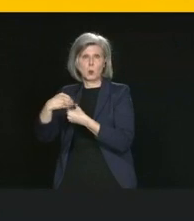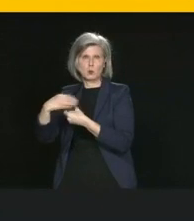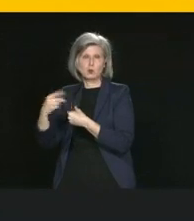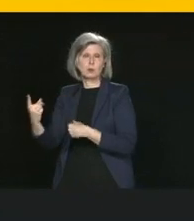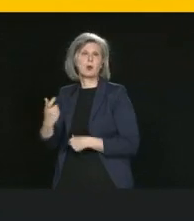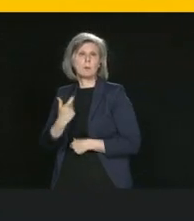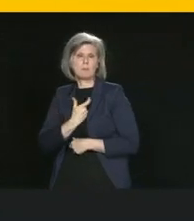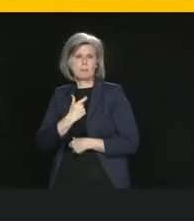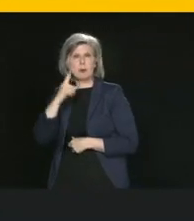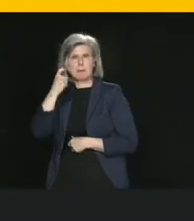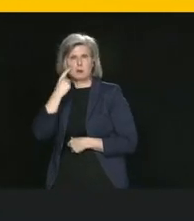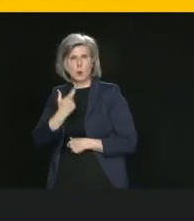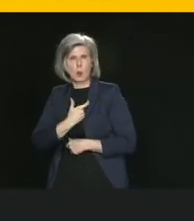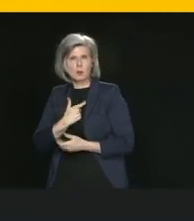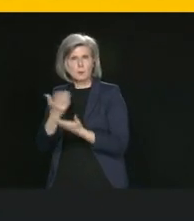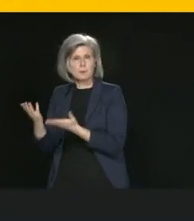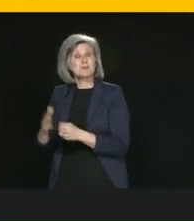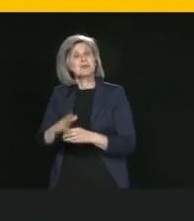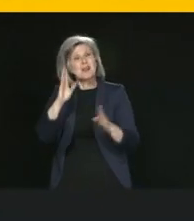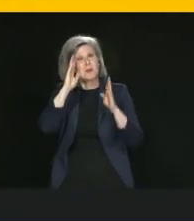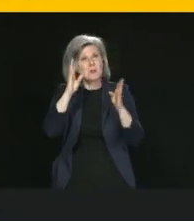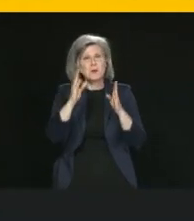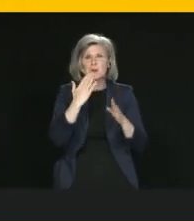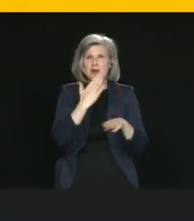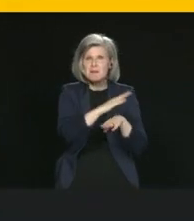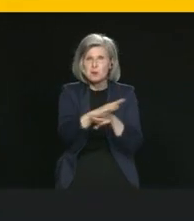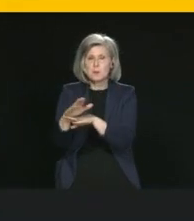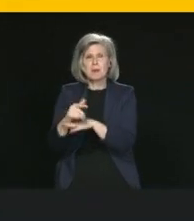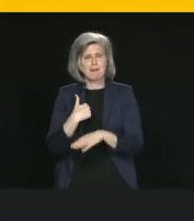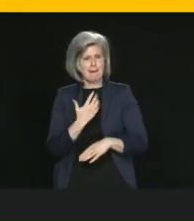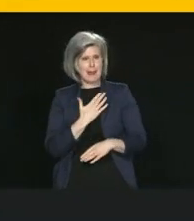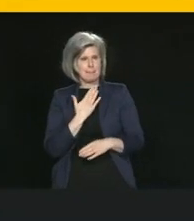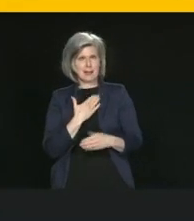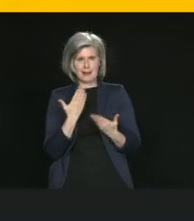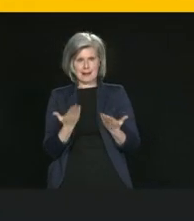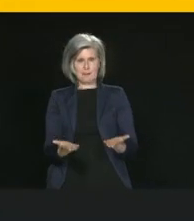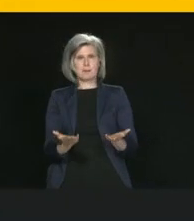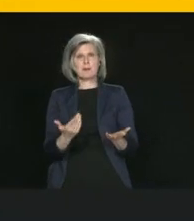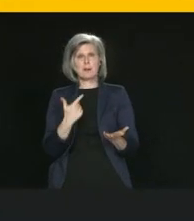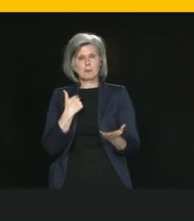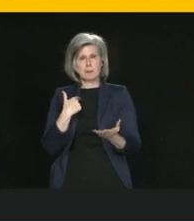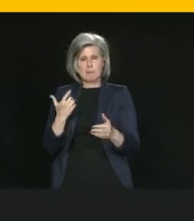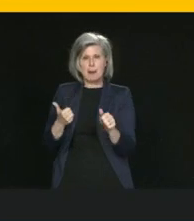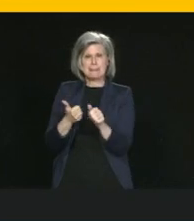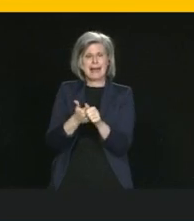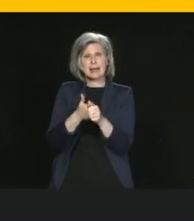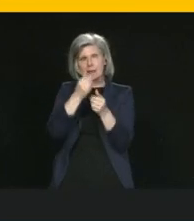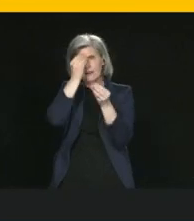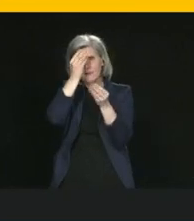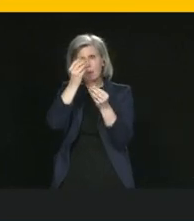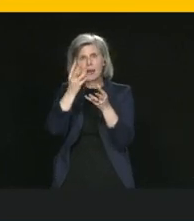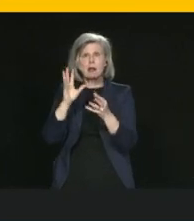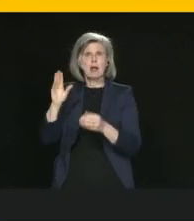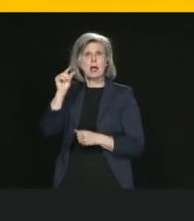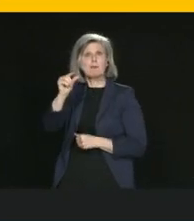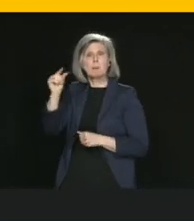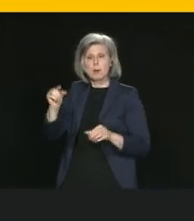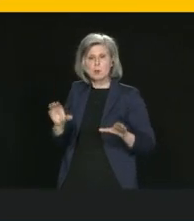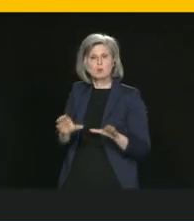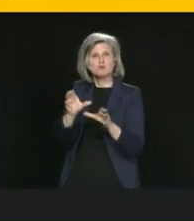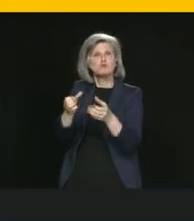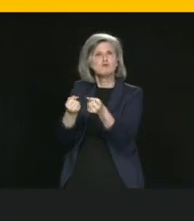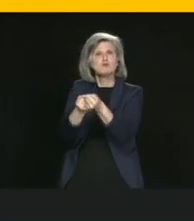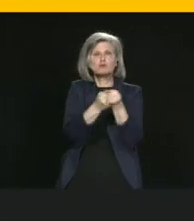you today to provide an update on the actions being taken by our government to support Canadians impacted by COVID-19 as we carefully